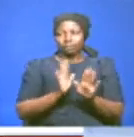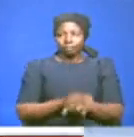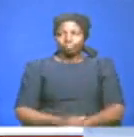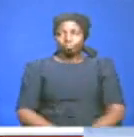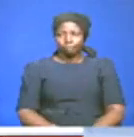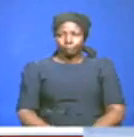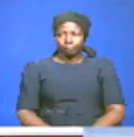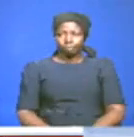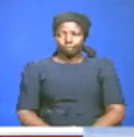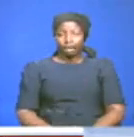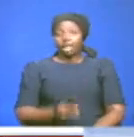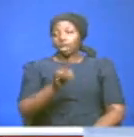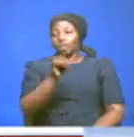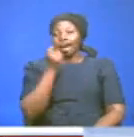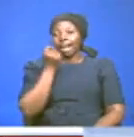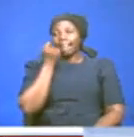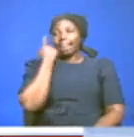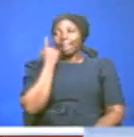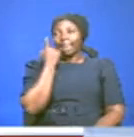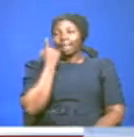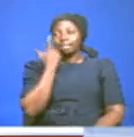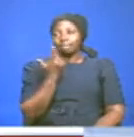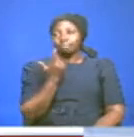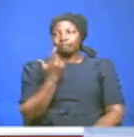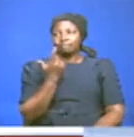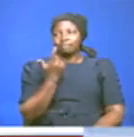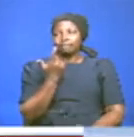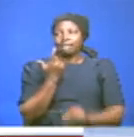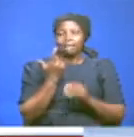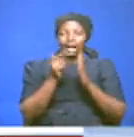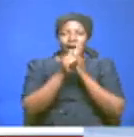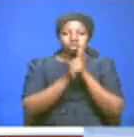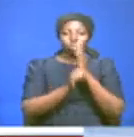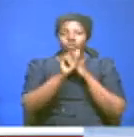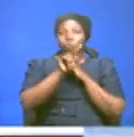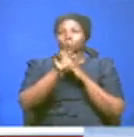You are familiar with Article 207 of the Constitution?